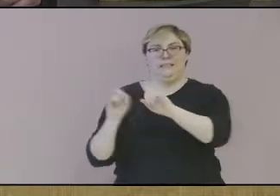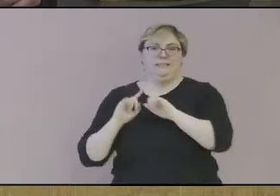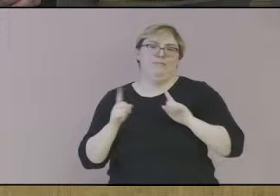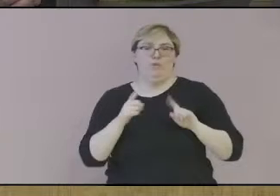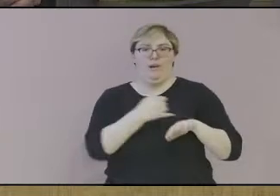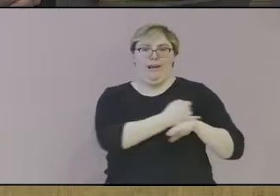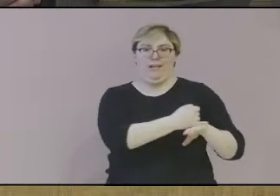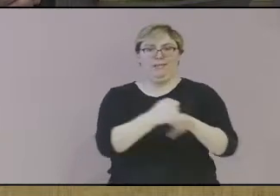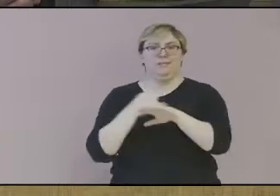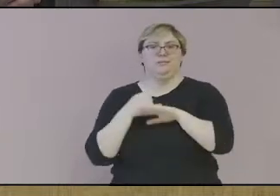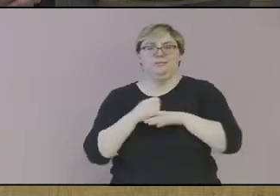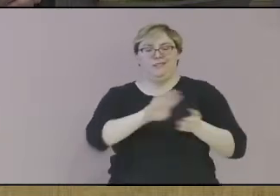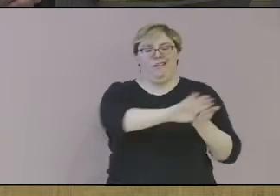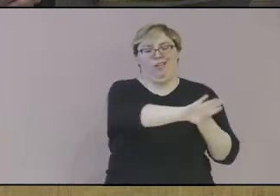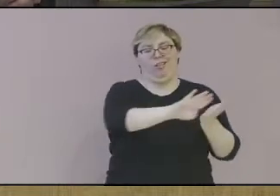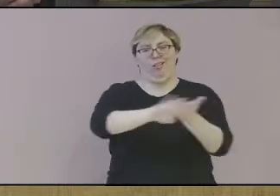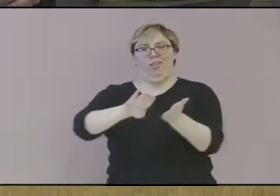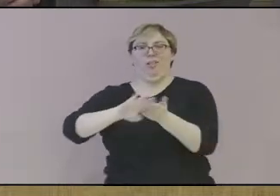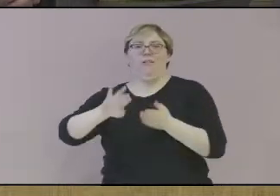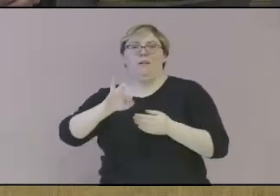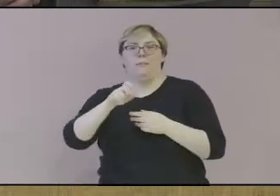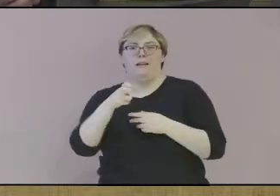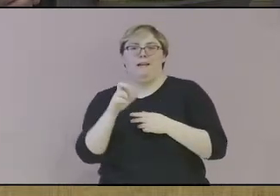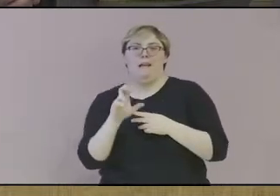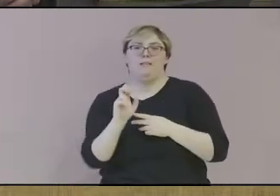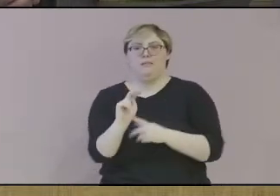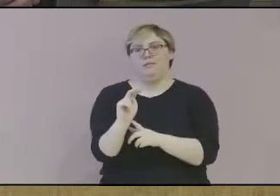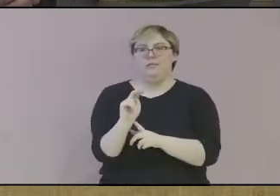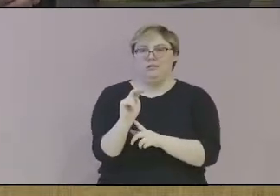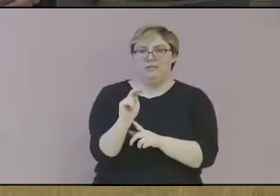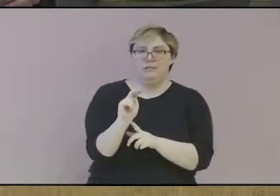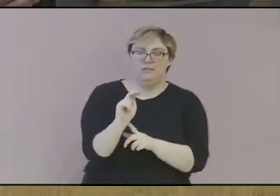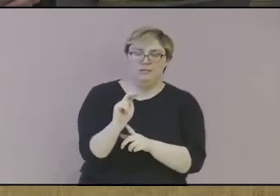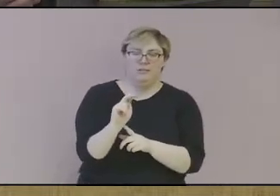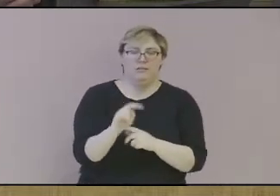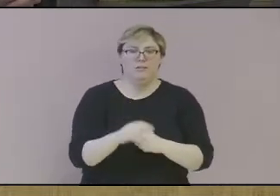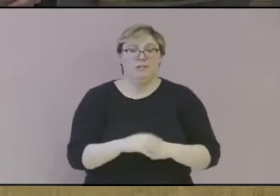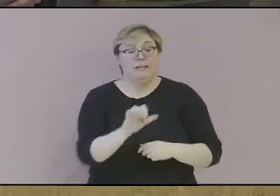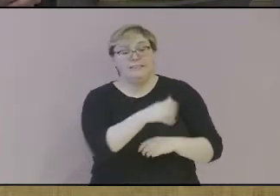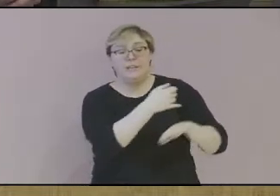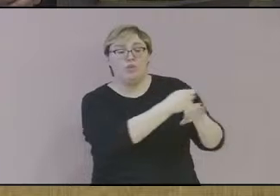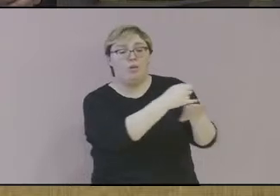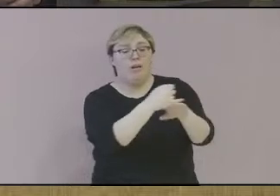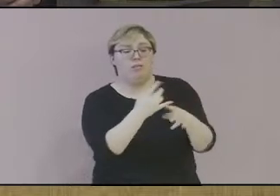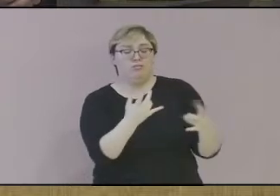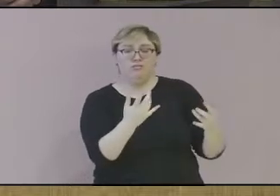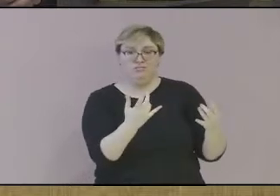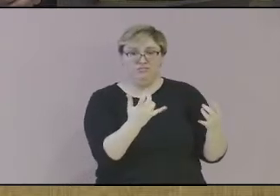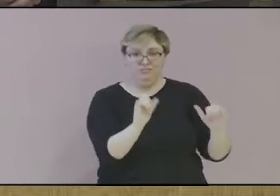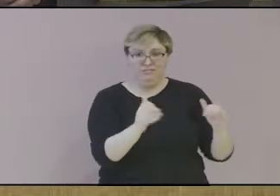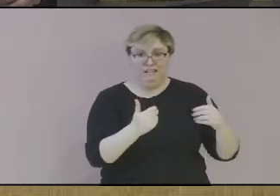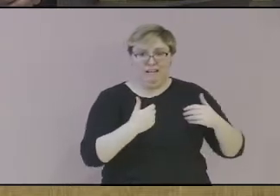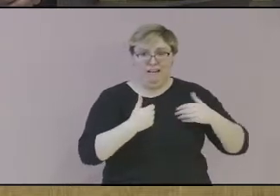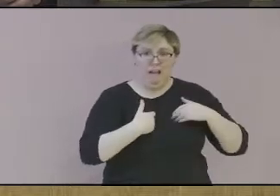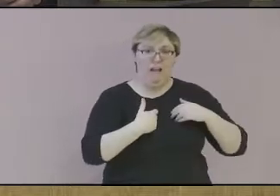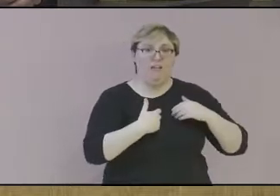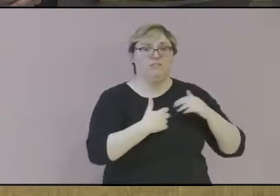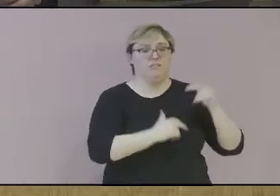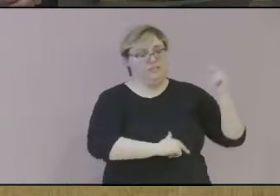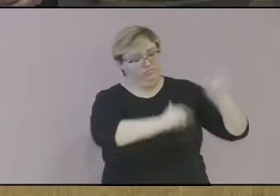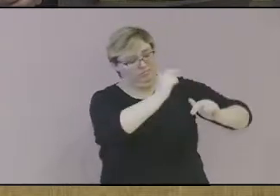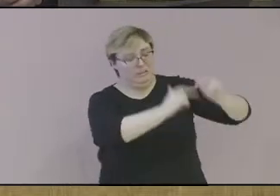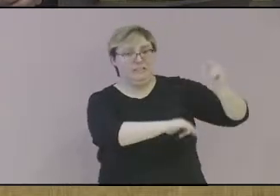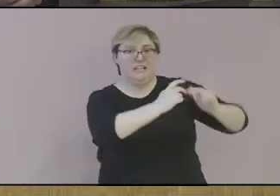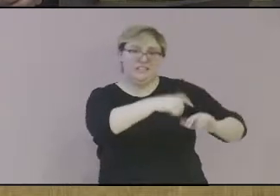place where there were and still are institutions for disabled people, as well as a monument to the history of disability rights